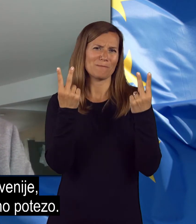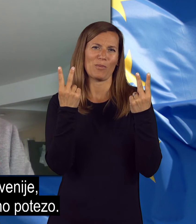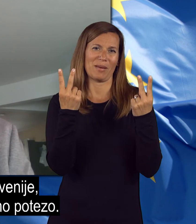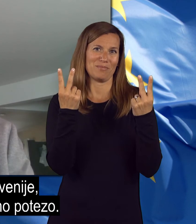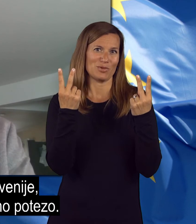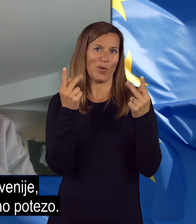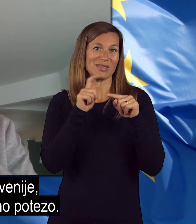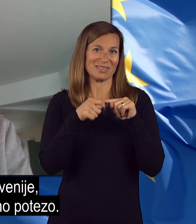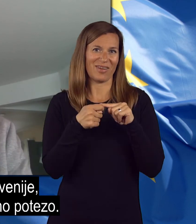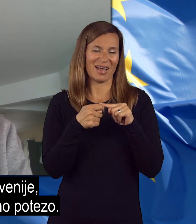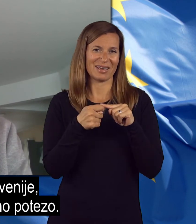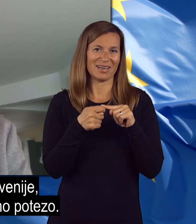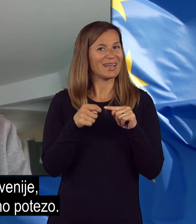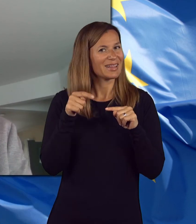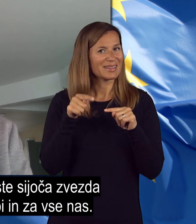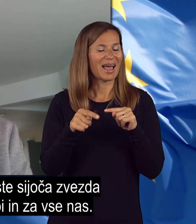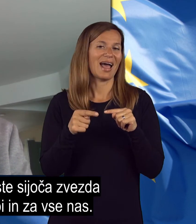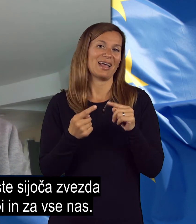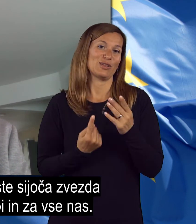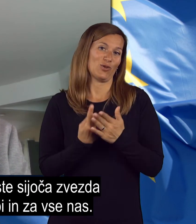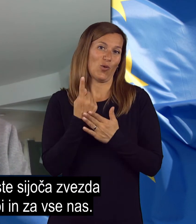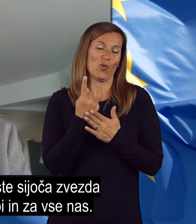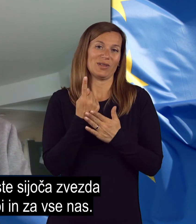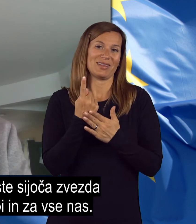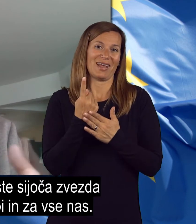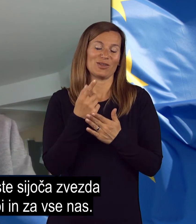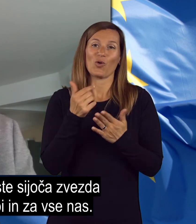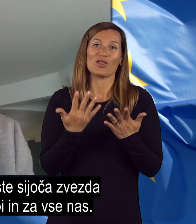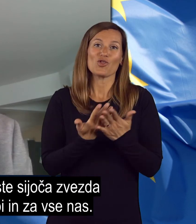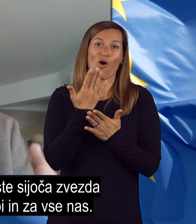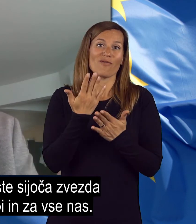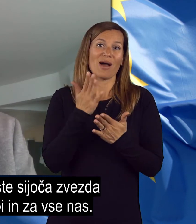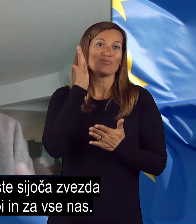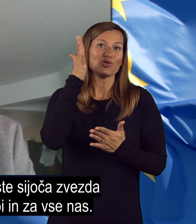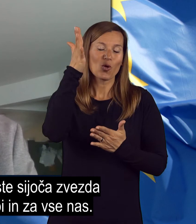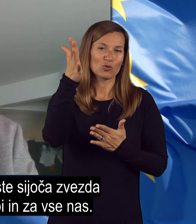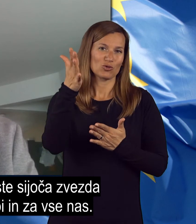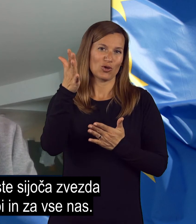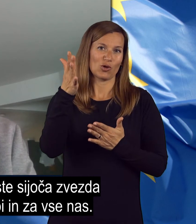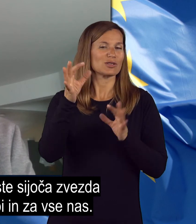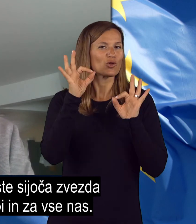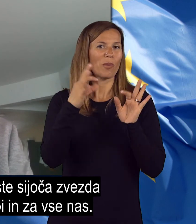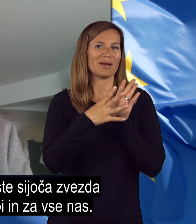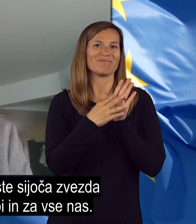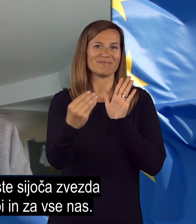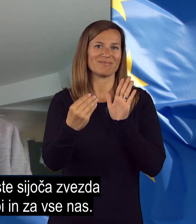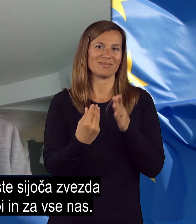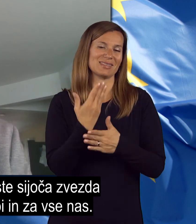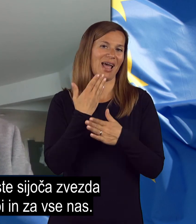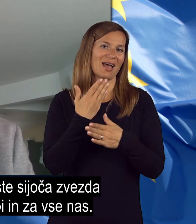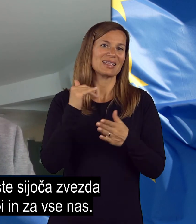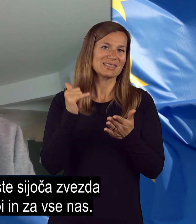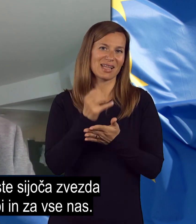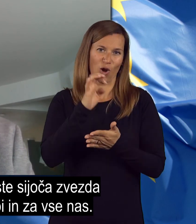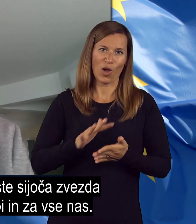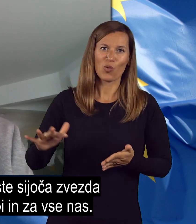an important gesture. This event is, and you are, a shining star and example